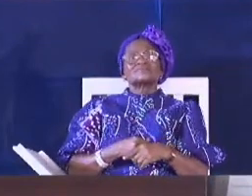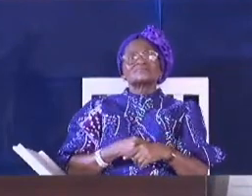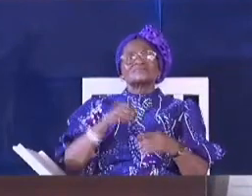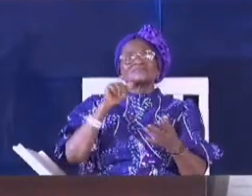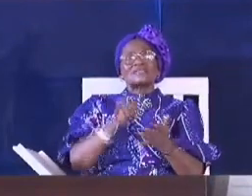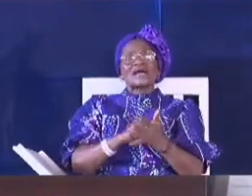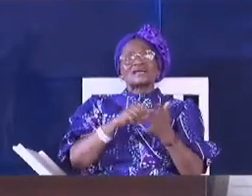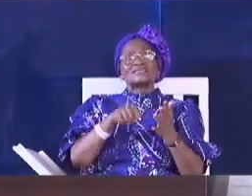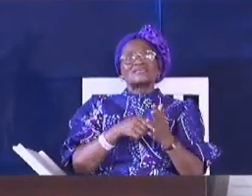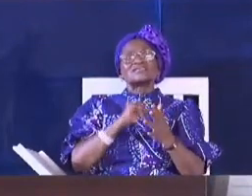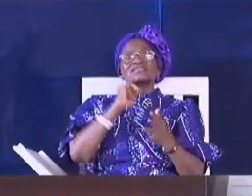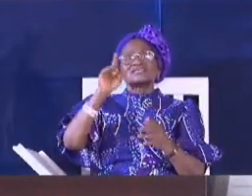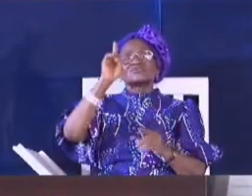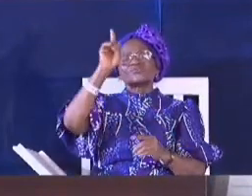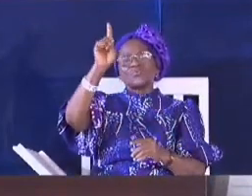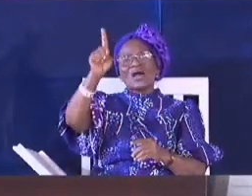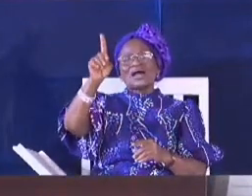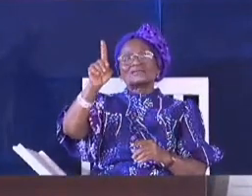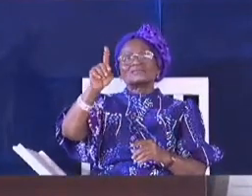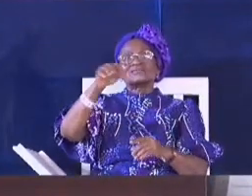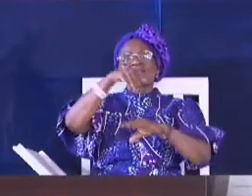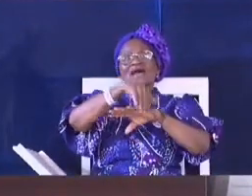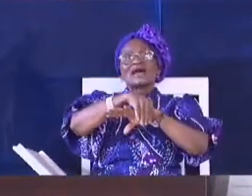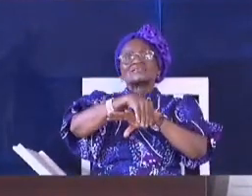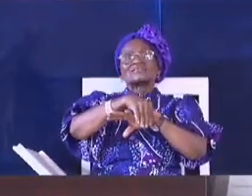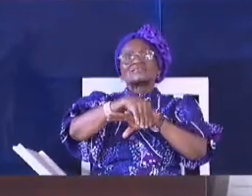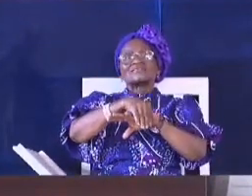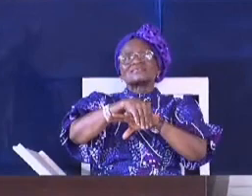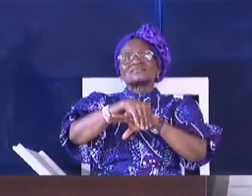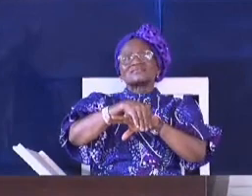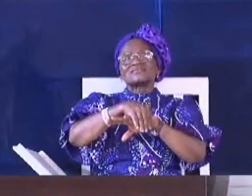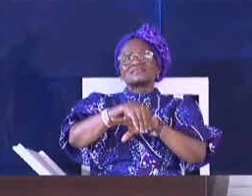that this is one night